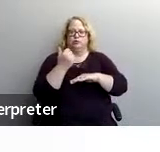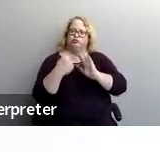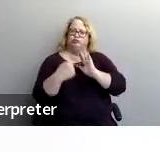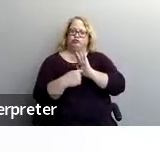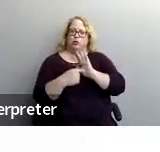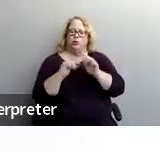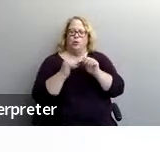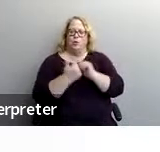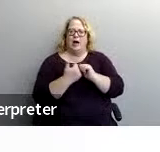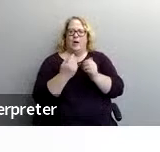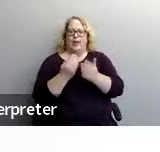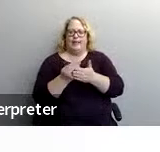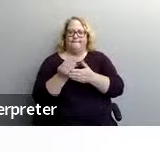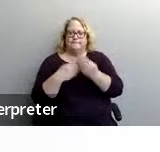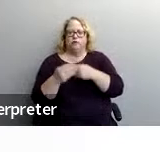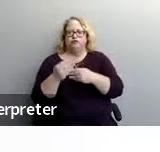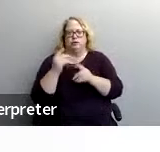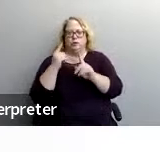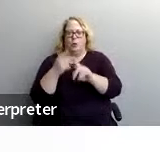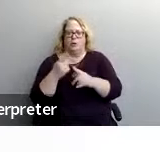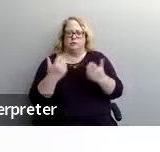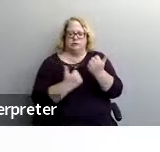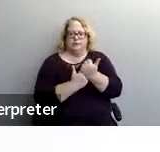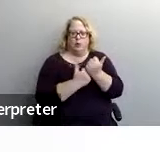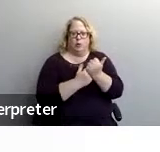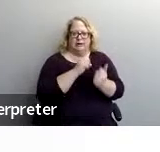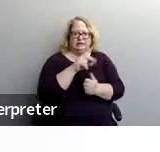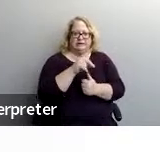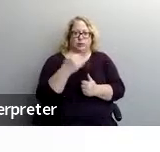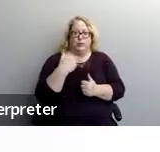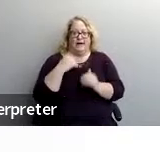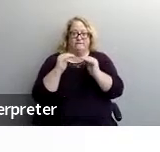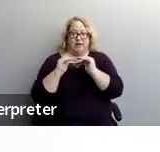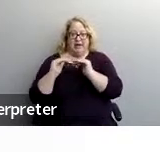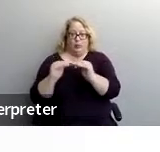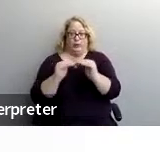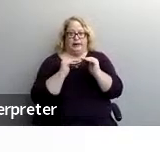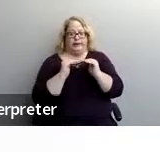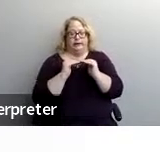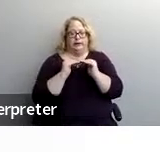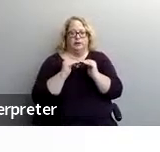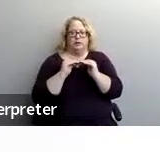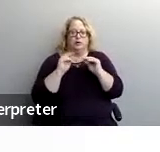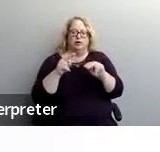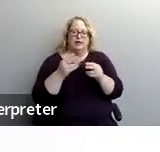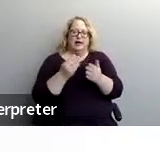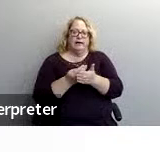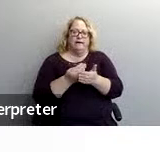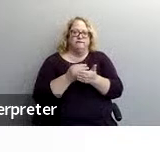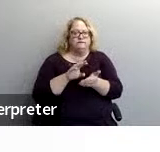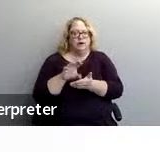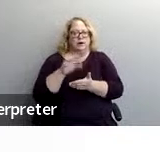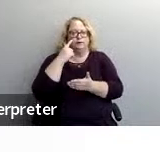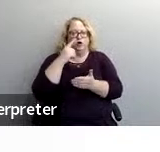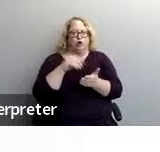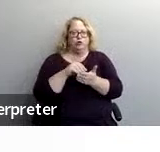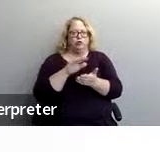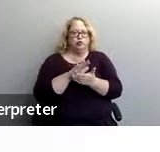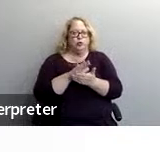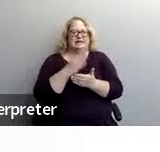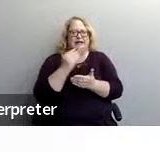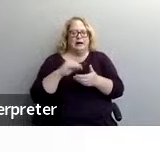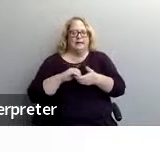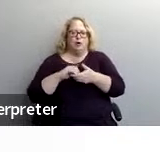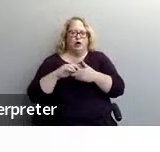the SSD goals and mission as a whole. We have equity, and we look at that with funding towards our schools and our partner